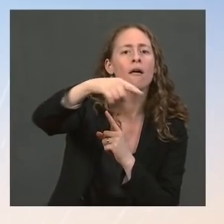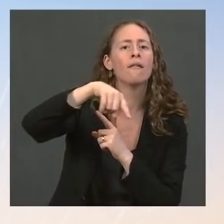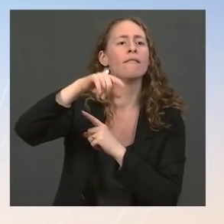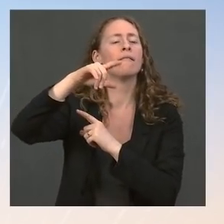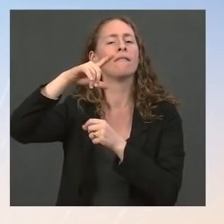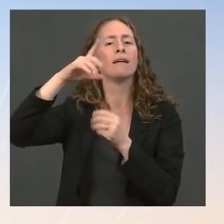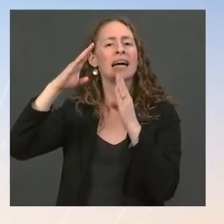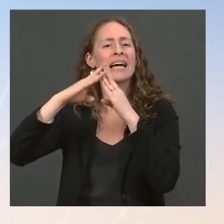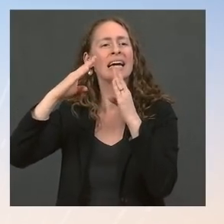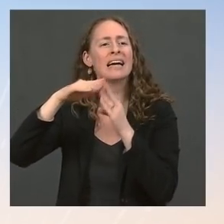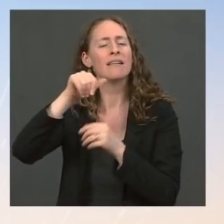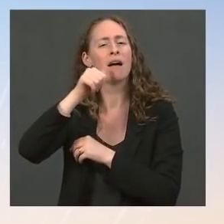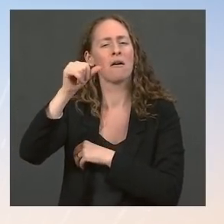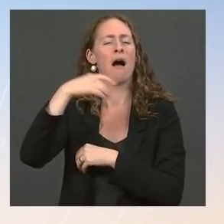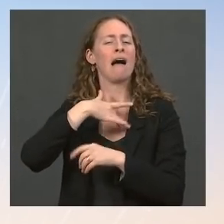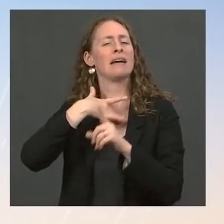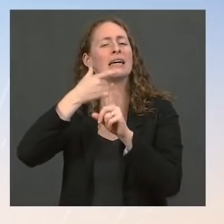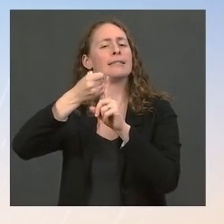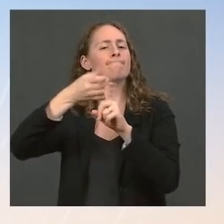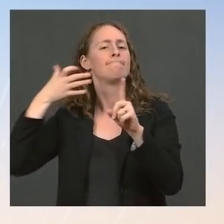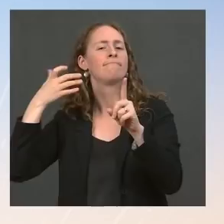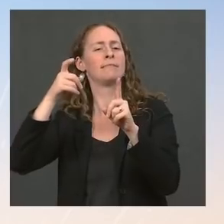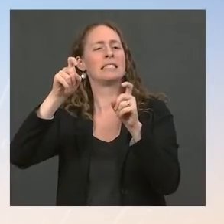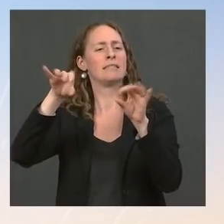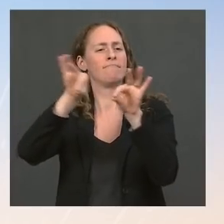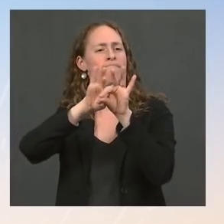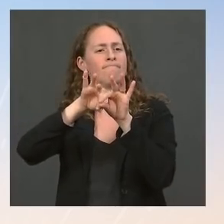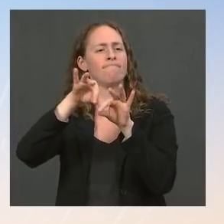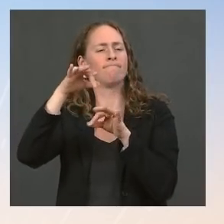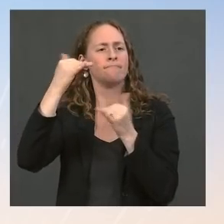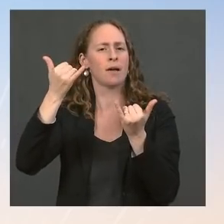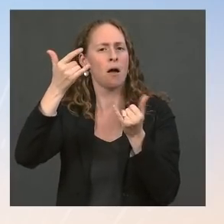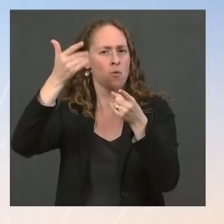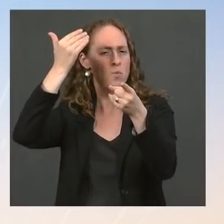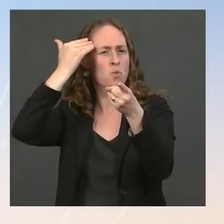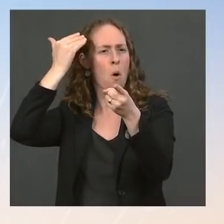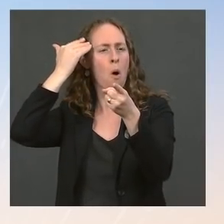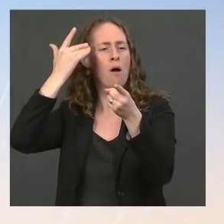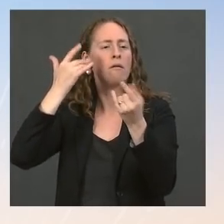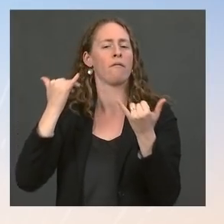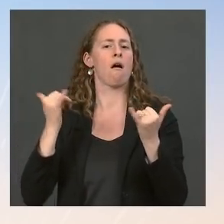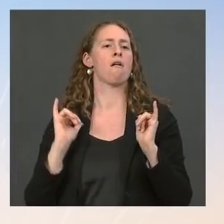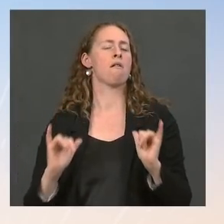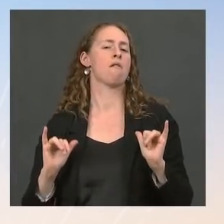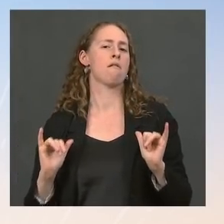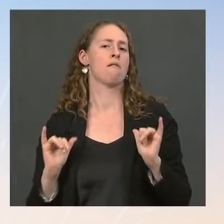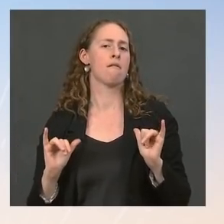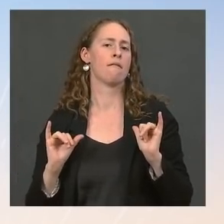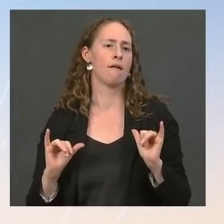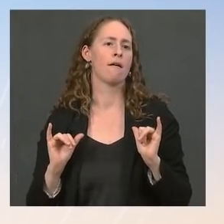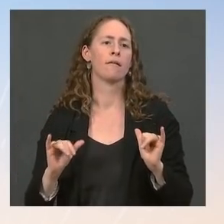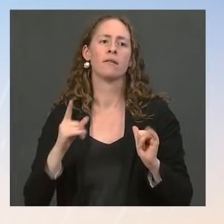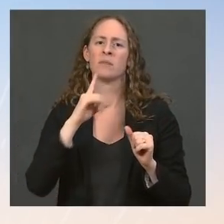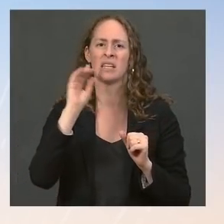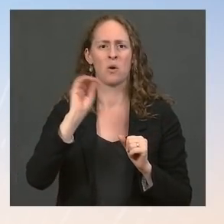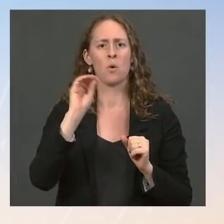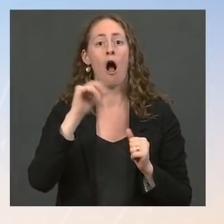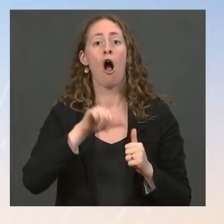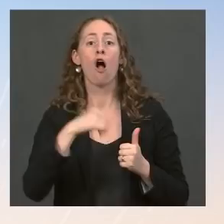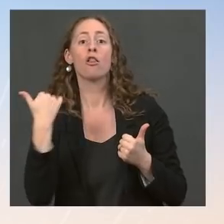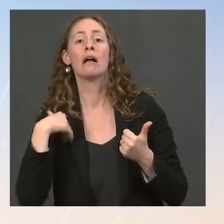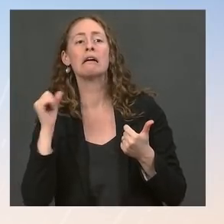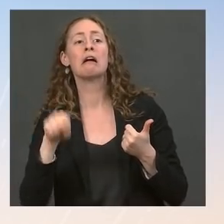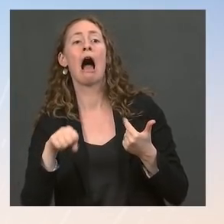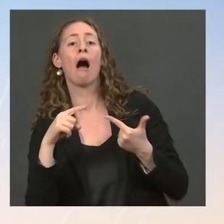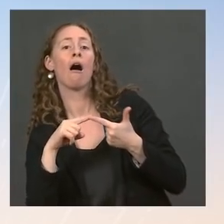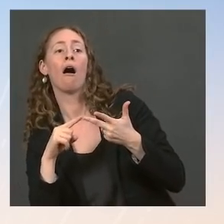here, too. Obviously, we know a lot more now than we knew several months ago, and there was no credible option to keep an ongoing presence of